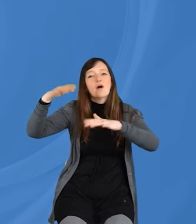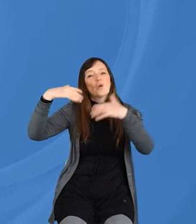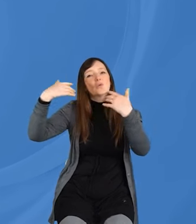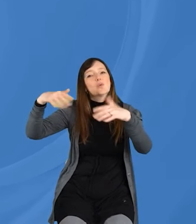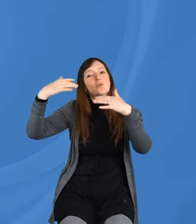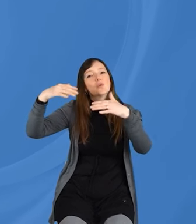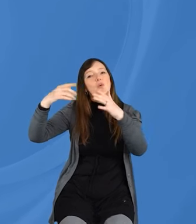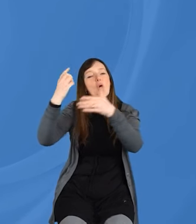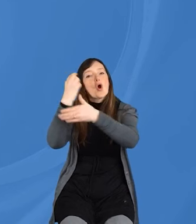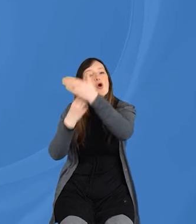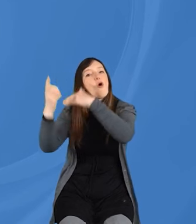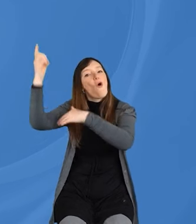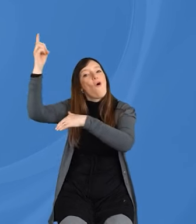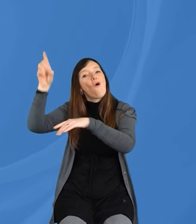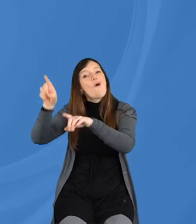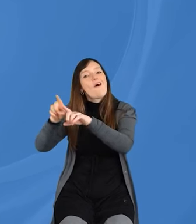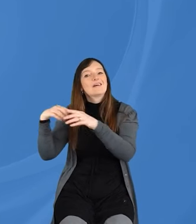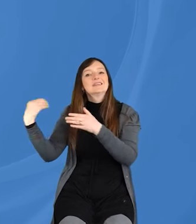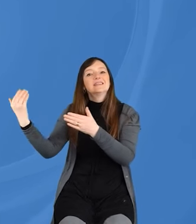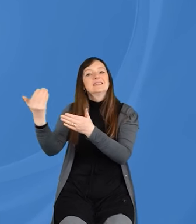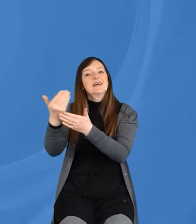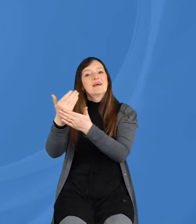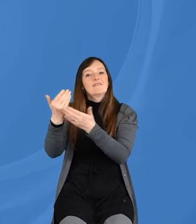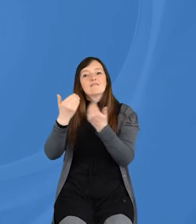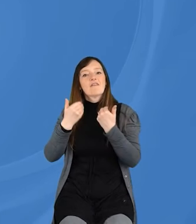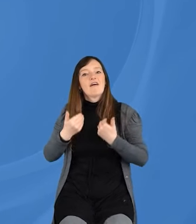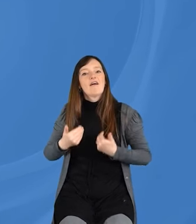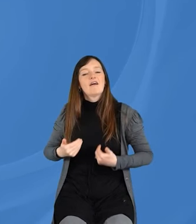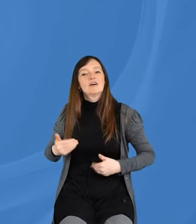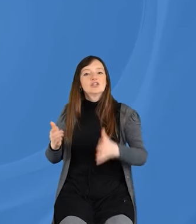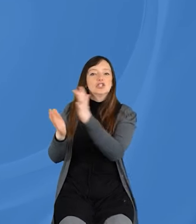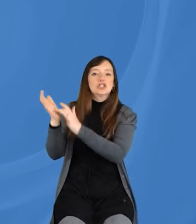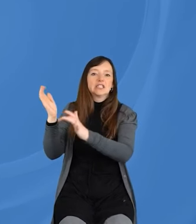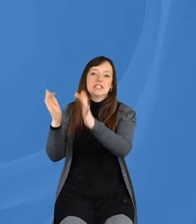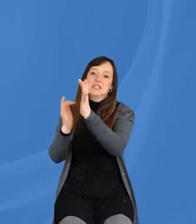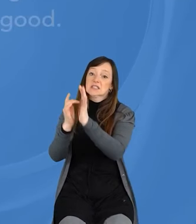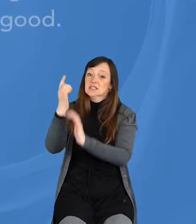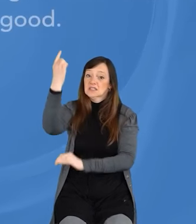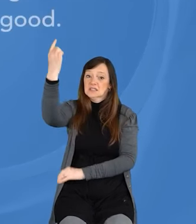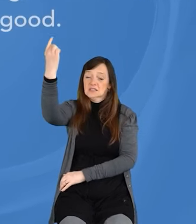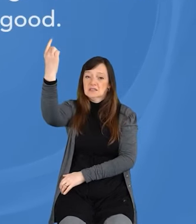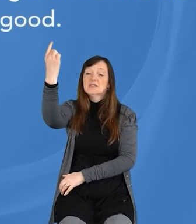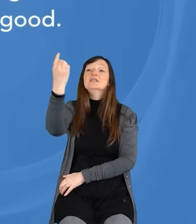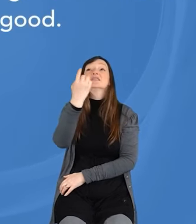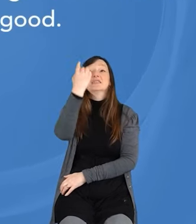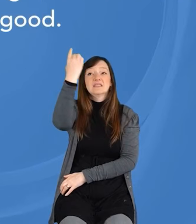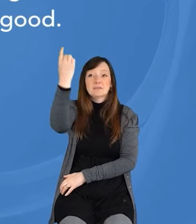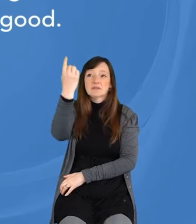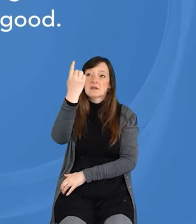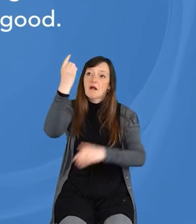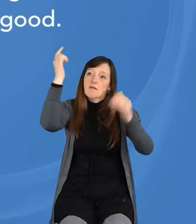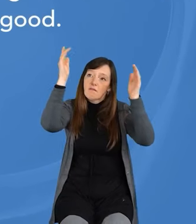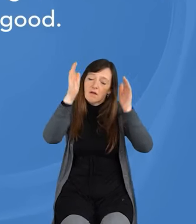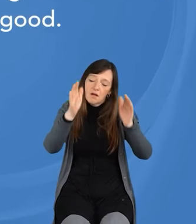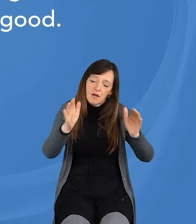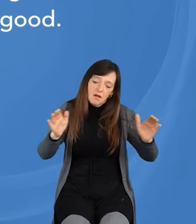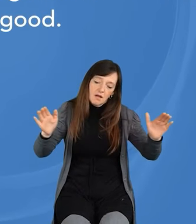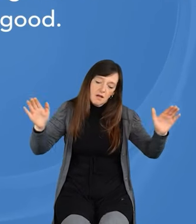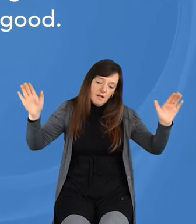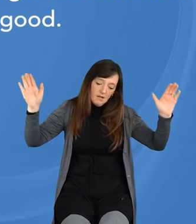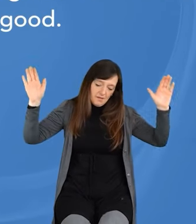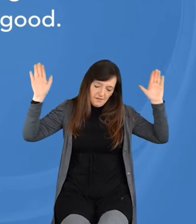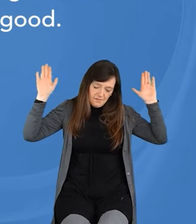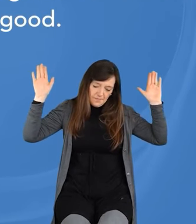great God and Saviour, Jesus Christ, who gave himself for